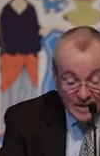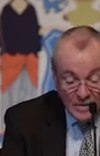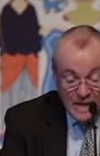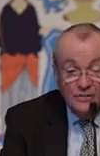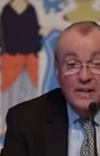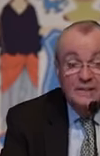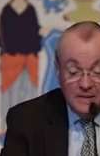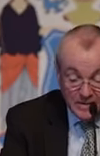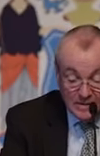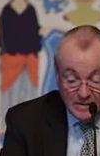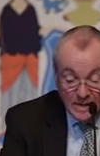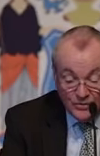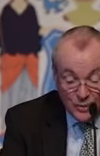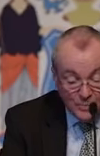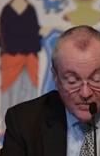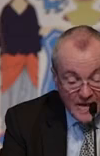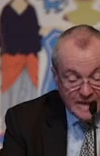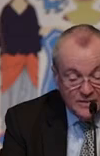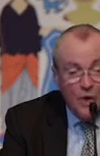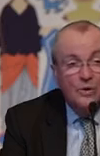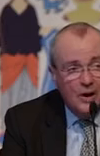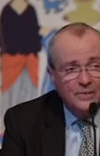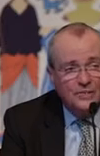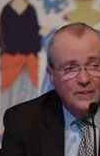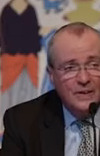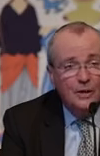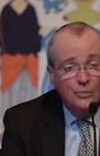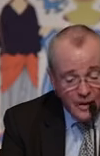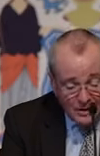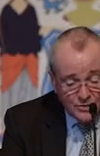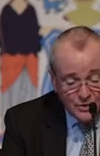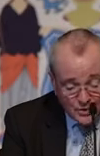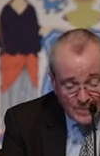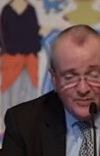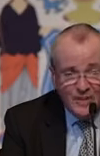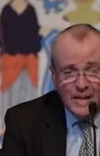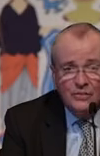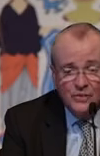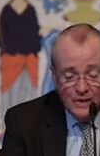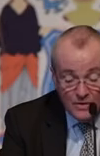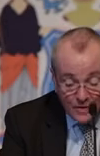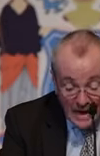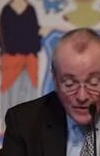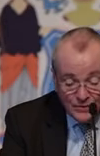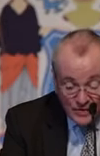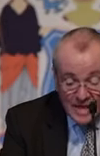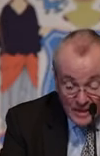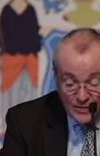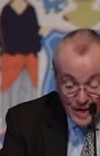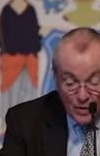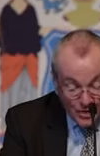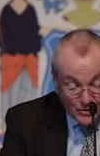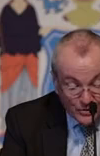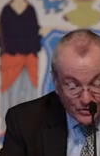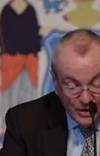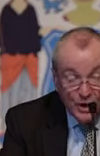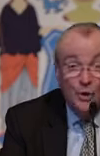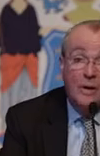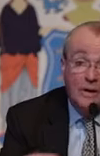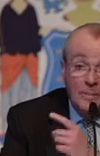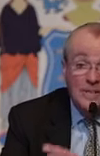United Airlines and Delta Airlines, who are providing no-cost, round-trip flights for out-of-state healthcare